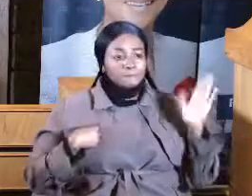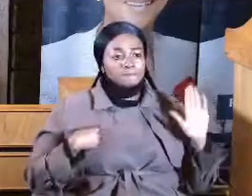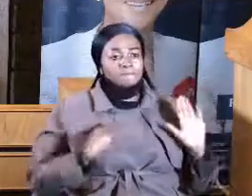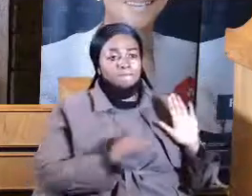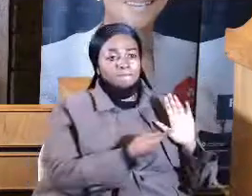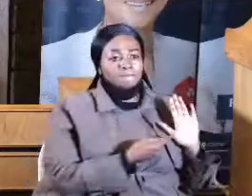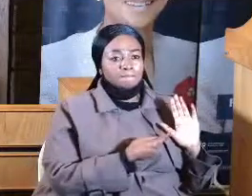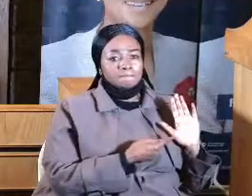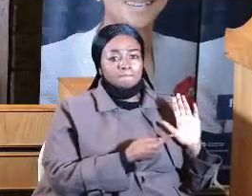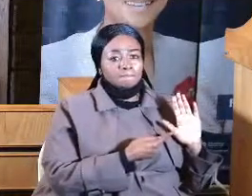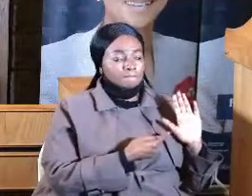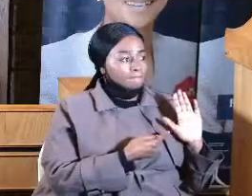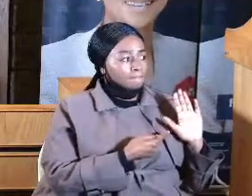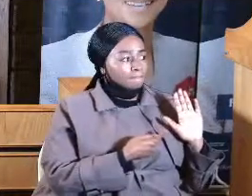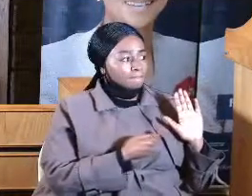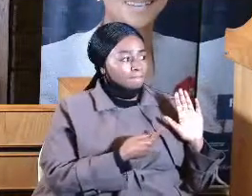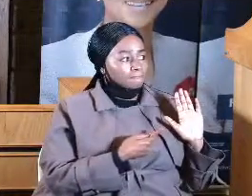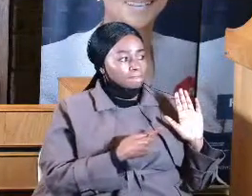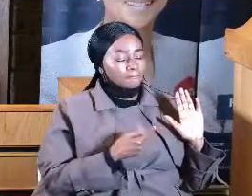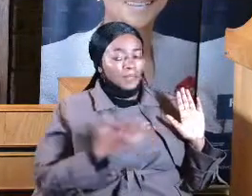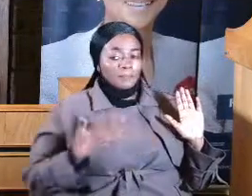I'm sure with permission, the